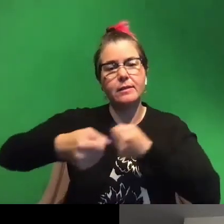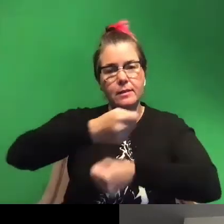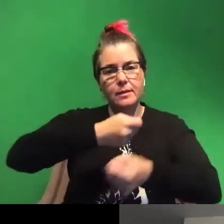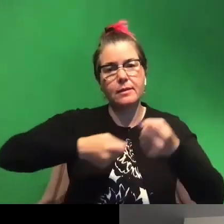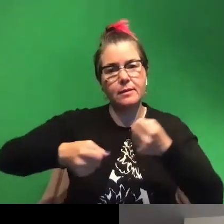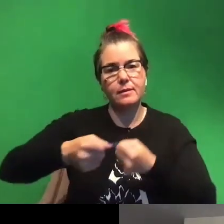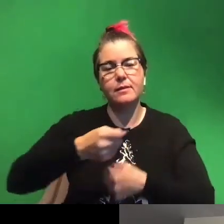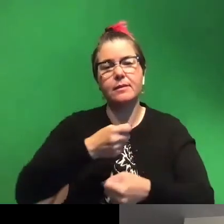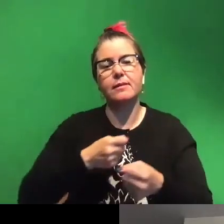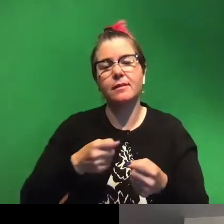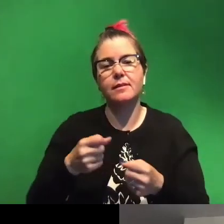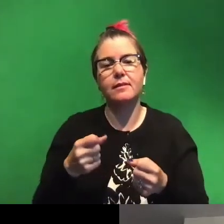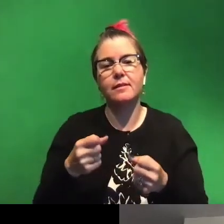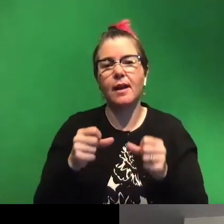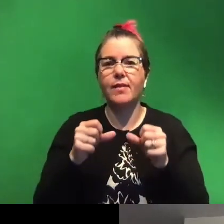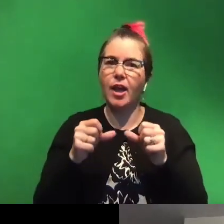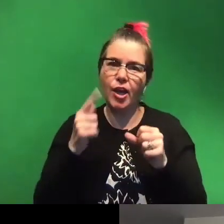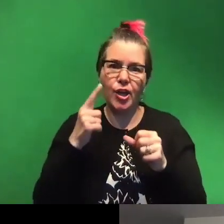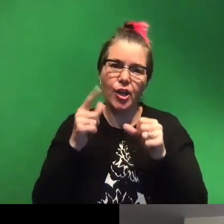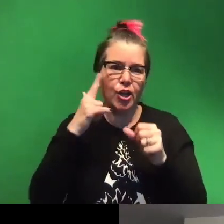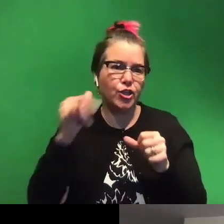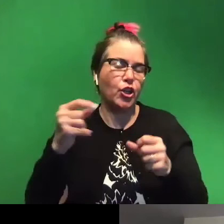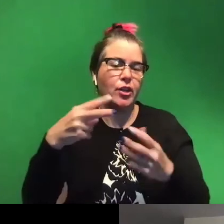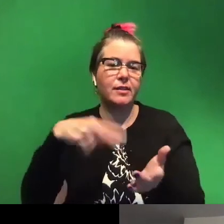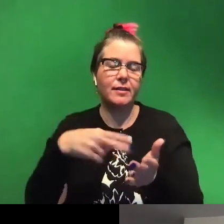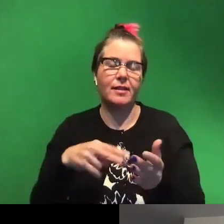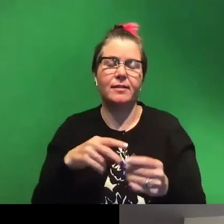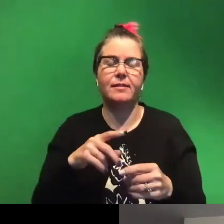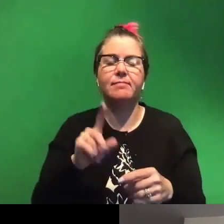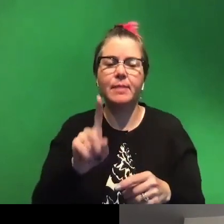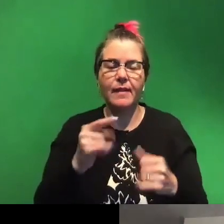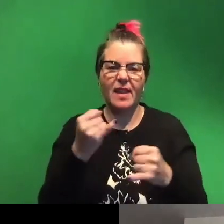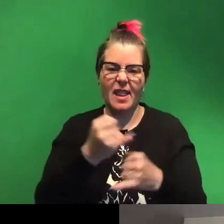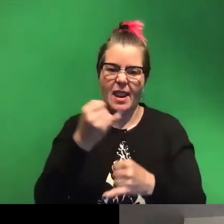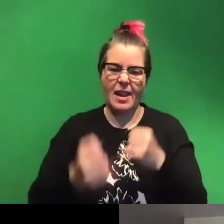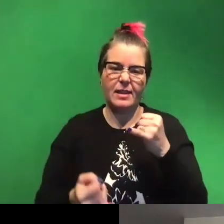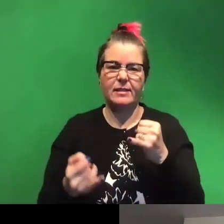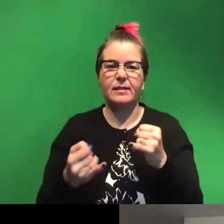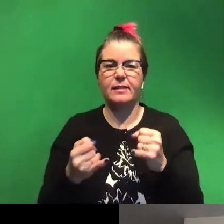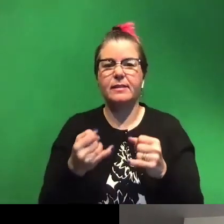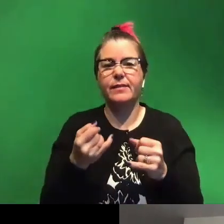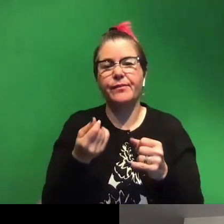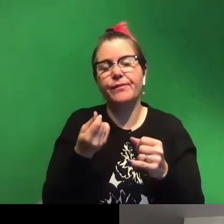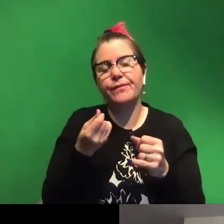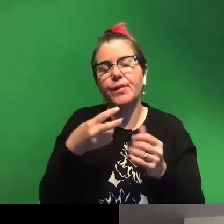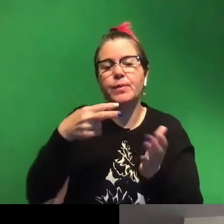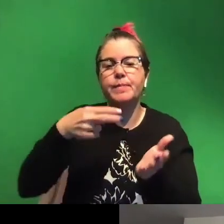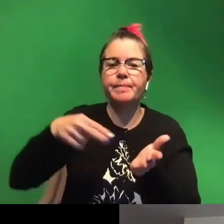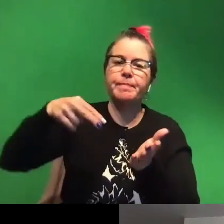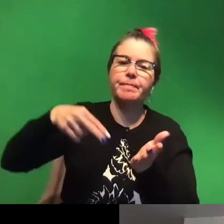an eternal dance. However, the very last the very few steps, very last